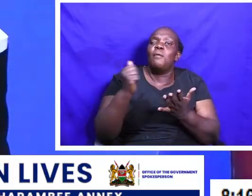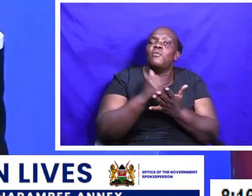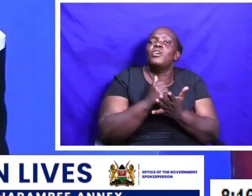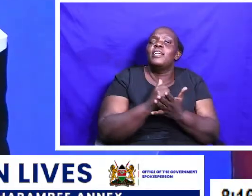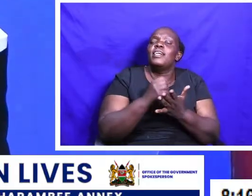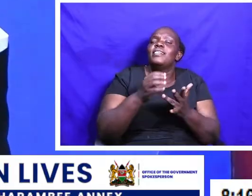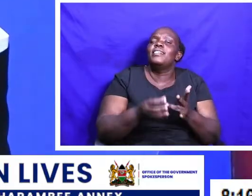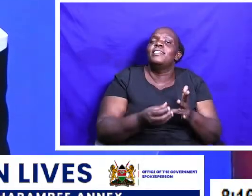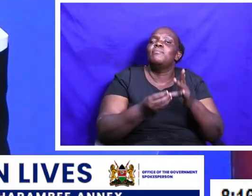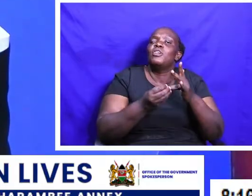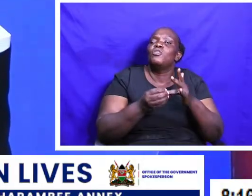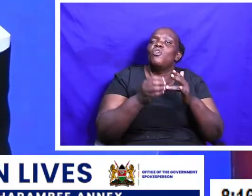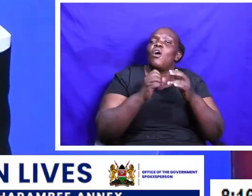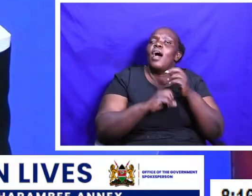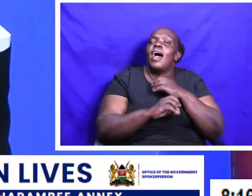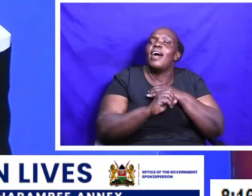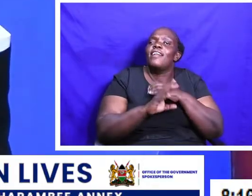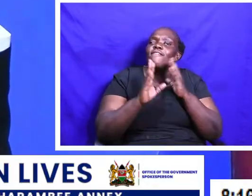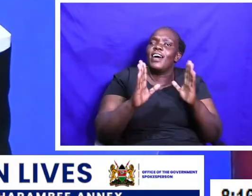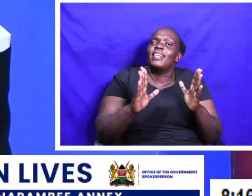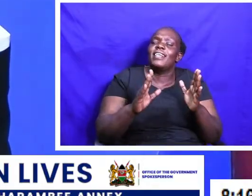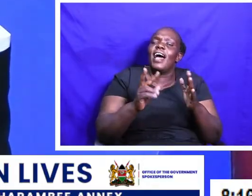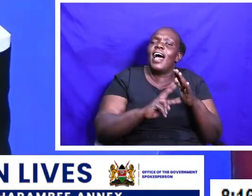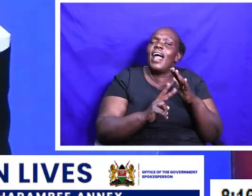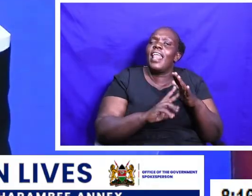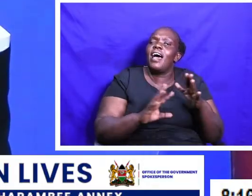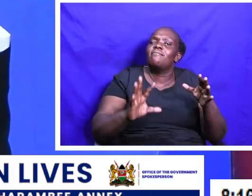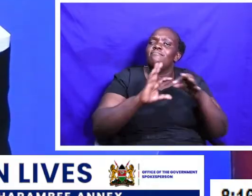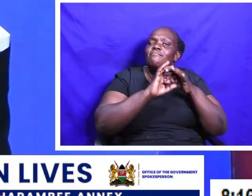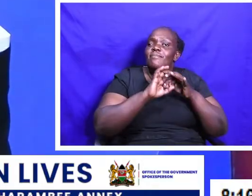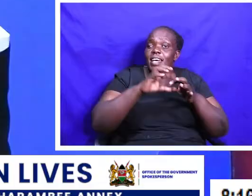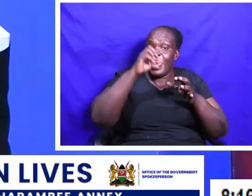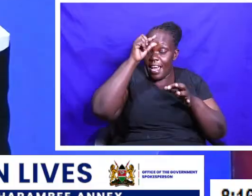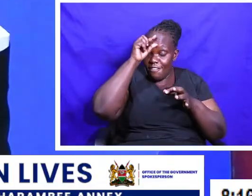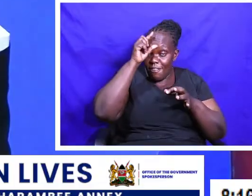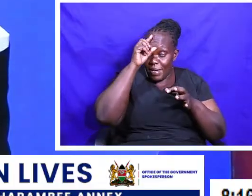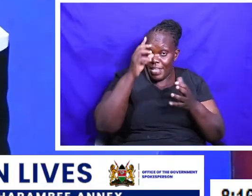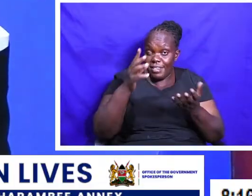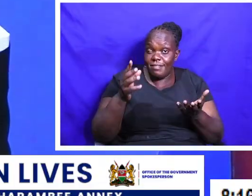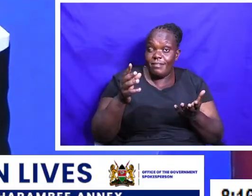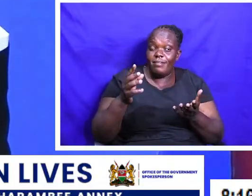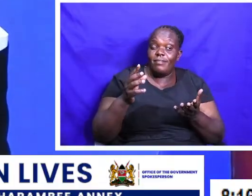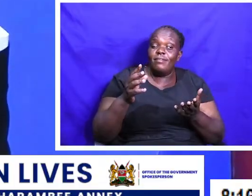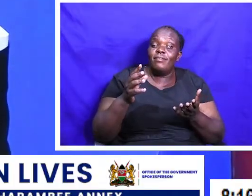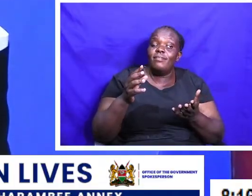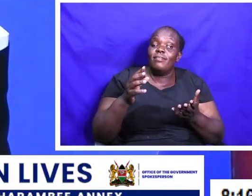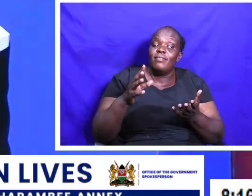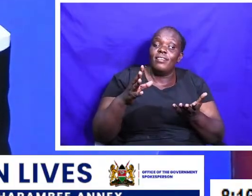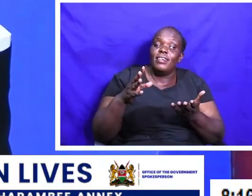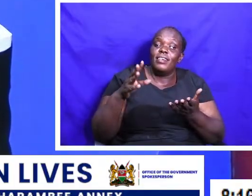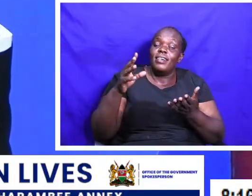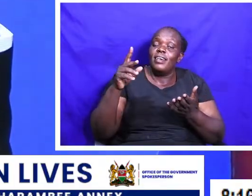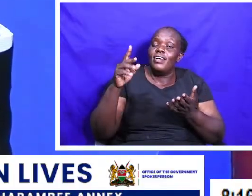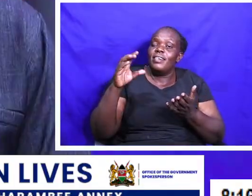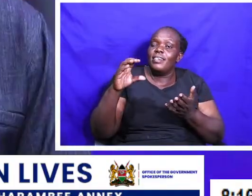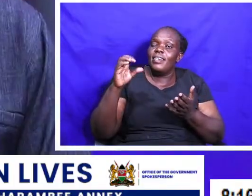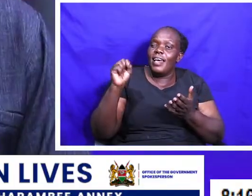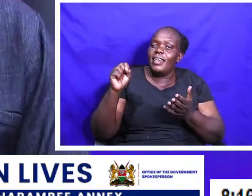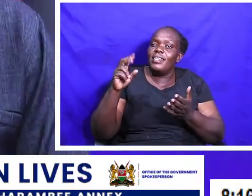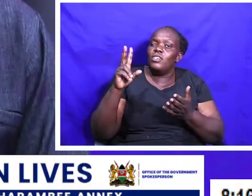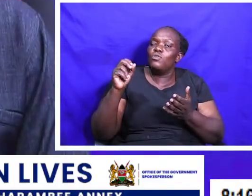Okay. Under the broad-based government. Under the broad-based government. Okay. You know, the Waziri one ended